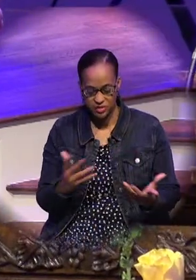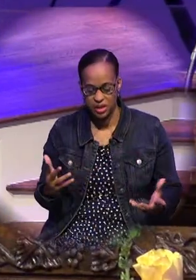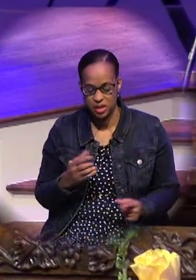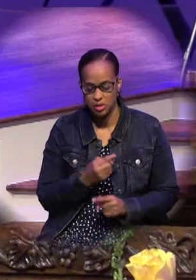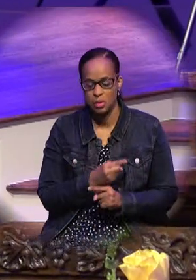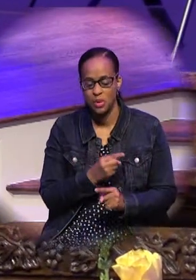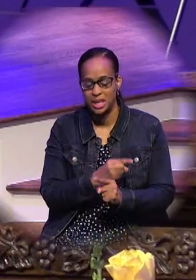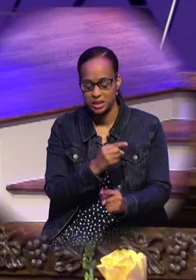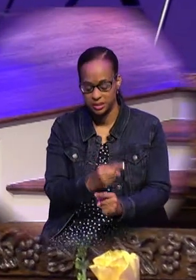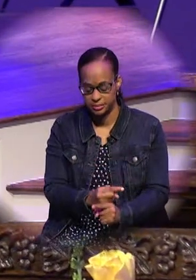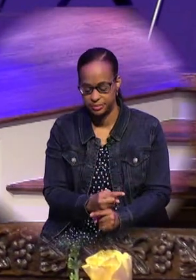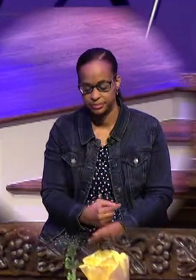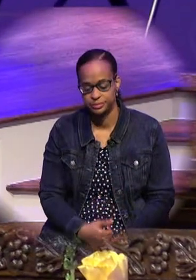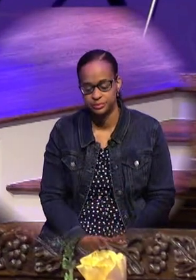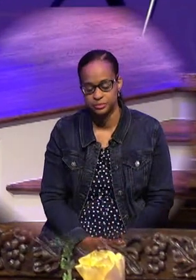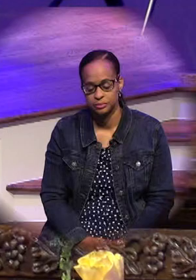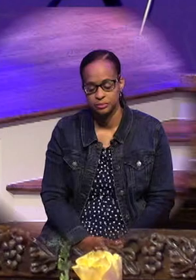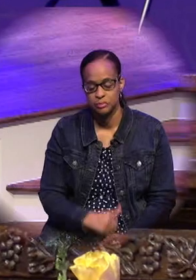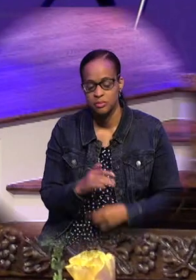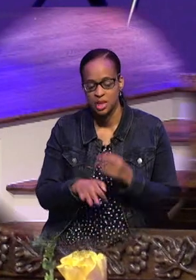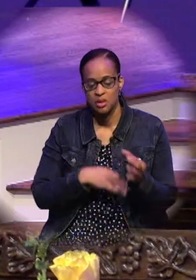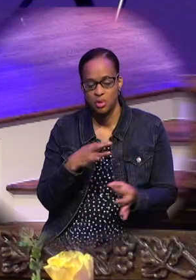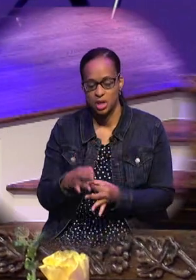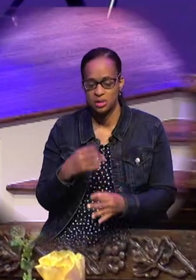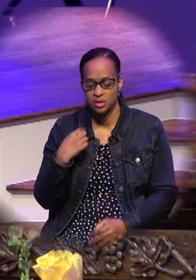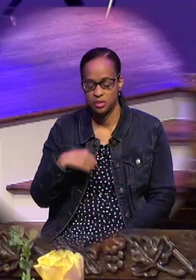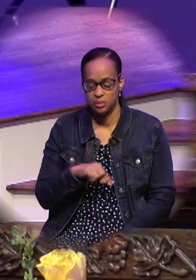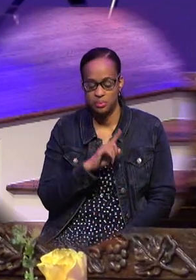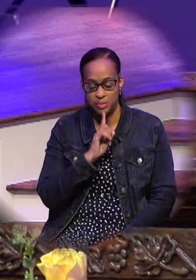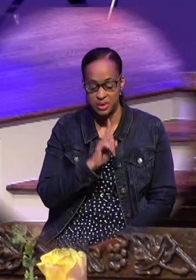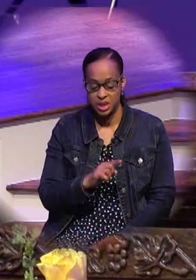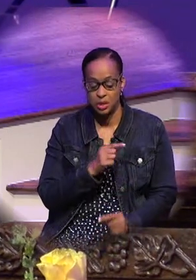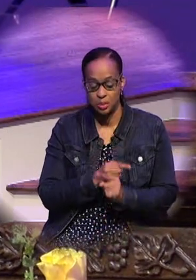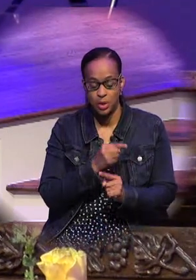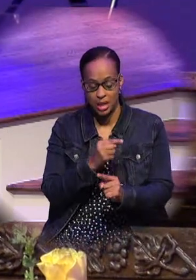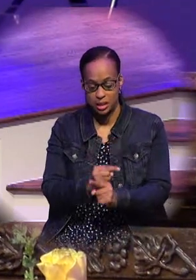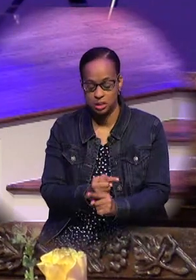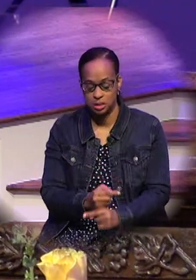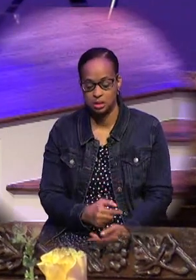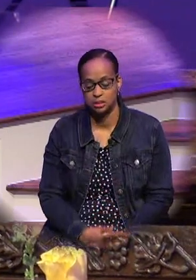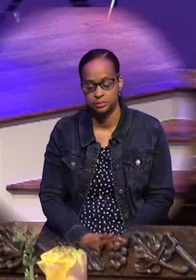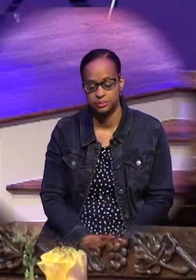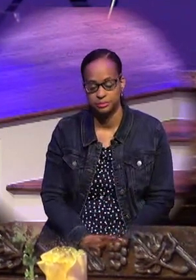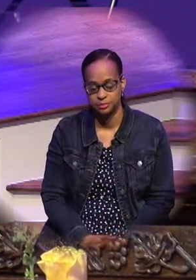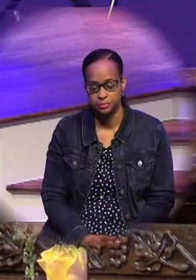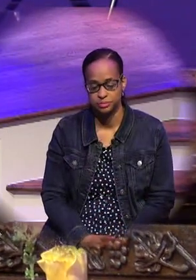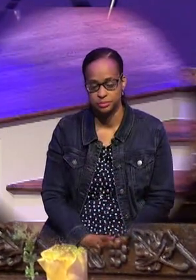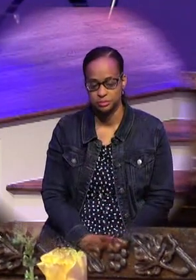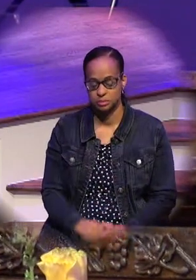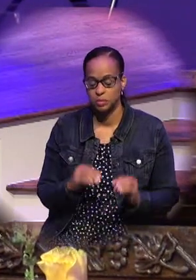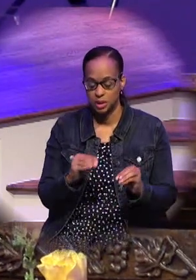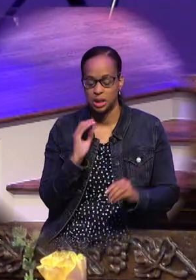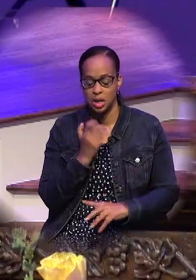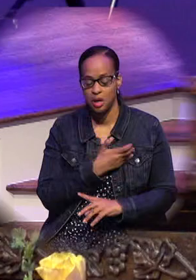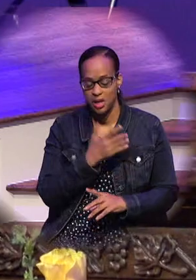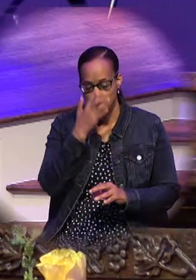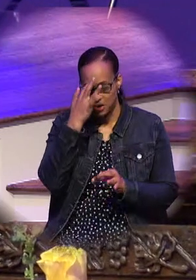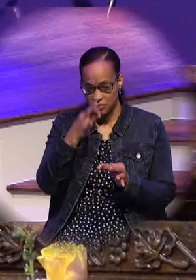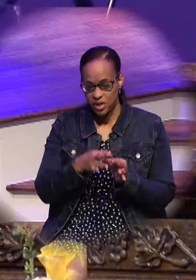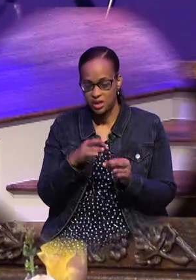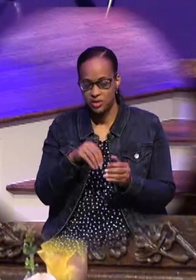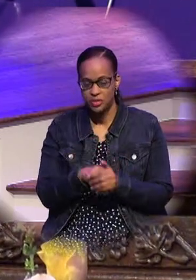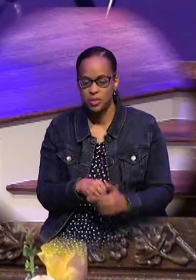right, but rather simply being right with God by putting our faith in the